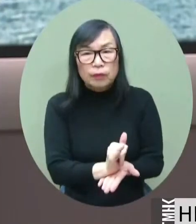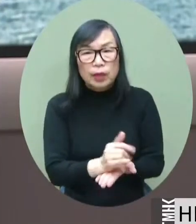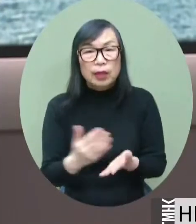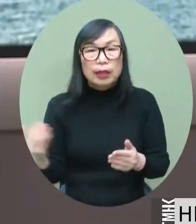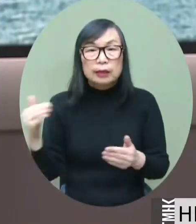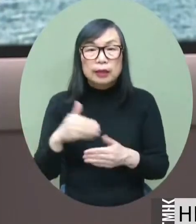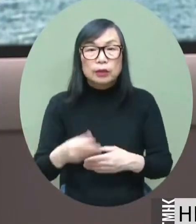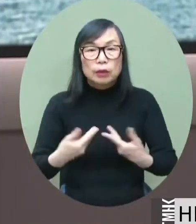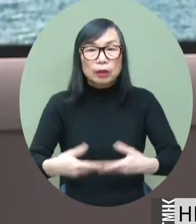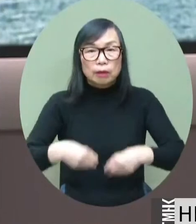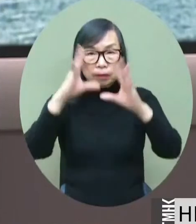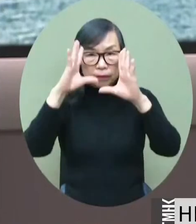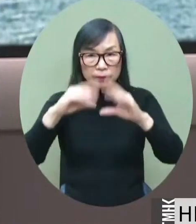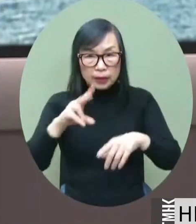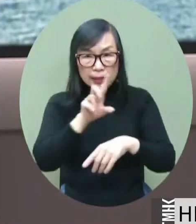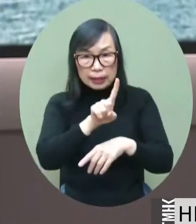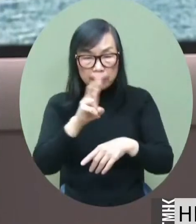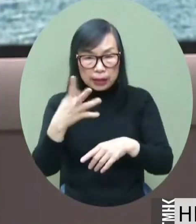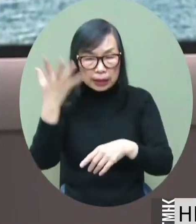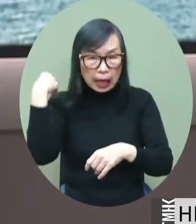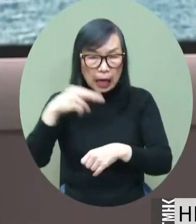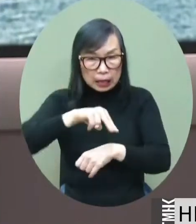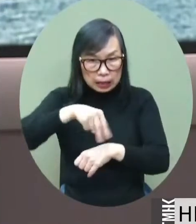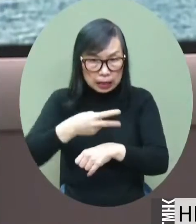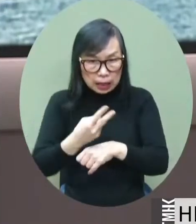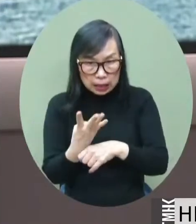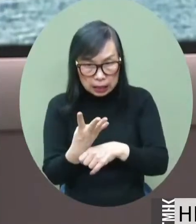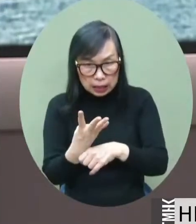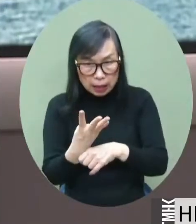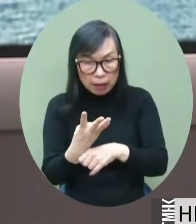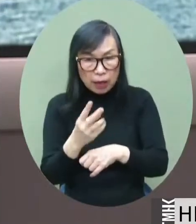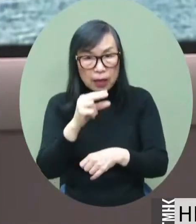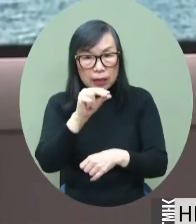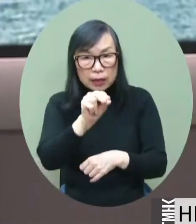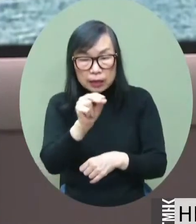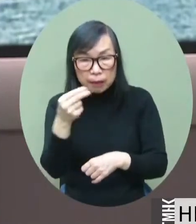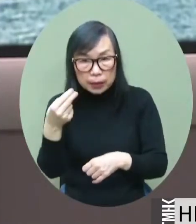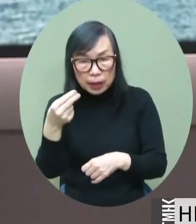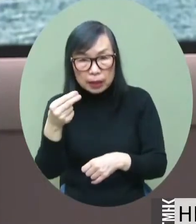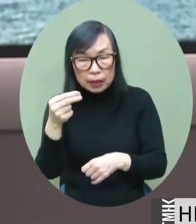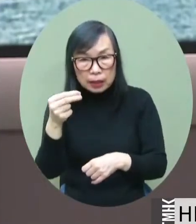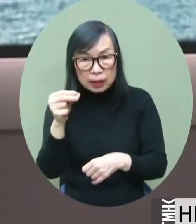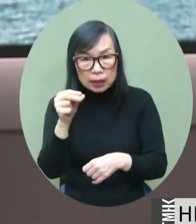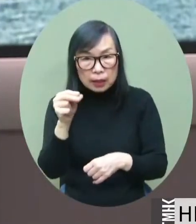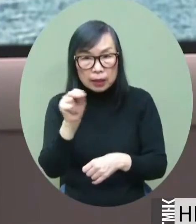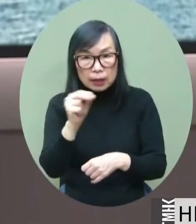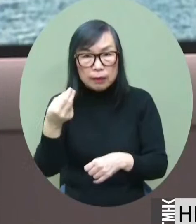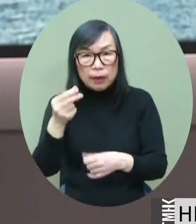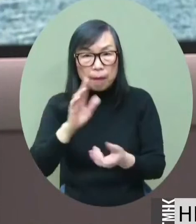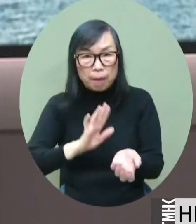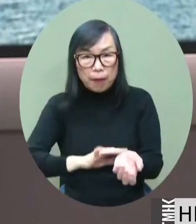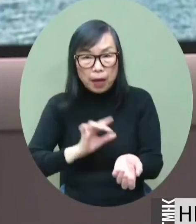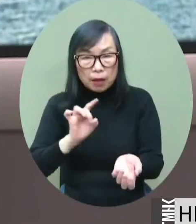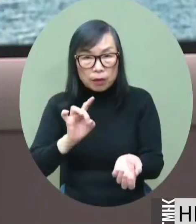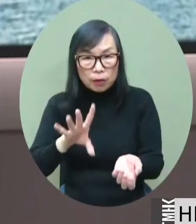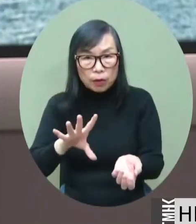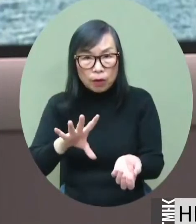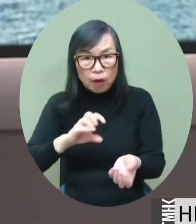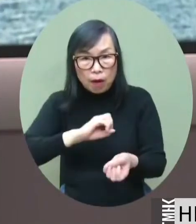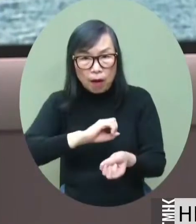ICU. As at 00 hours today, in the past 24 hours, 77